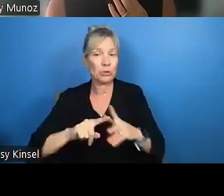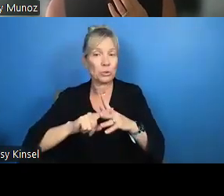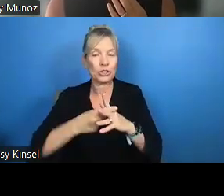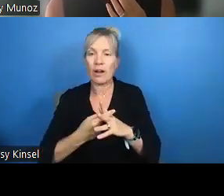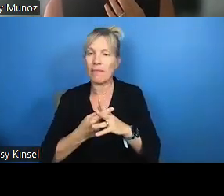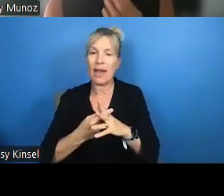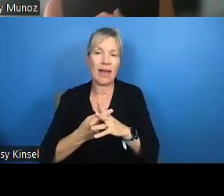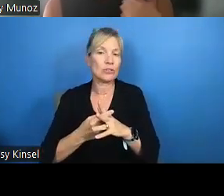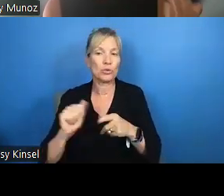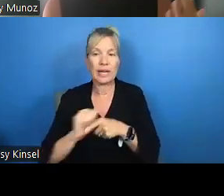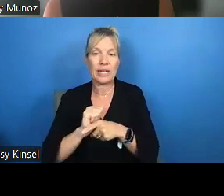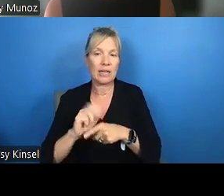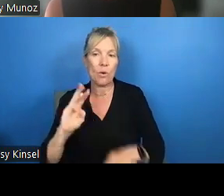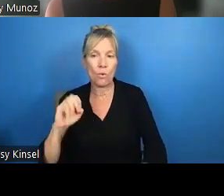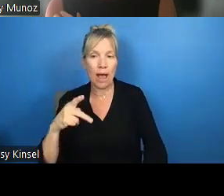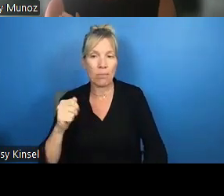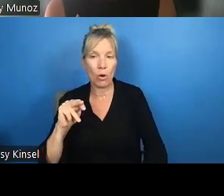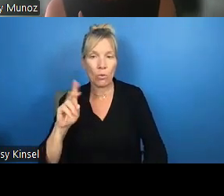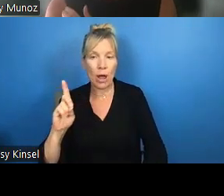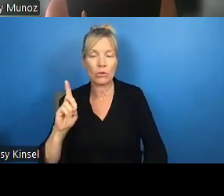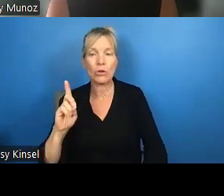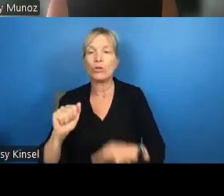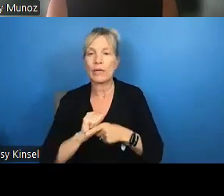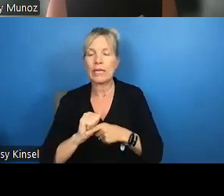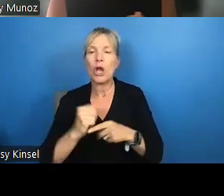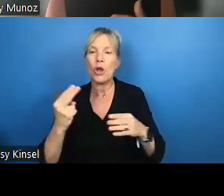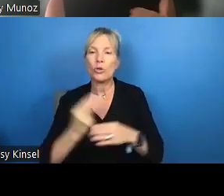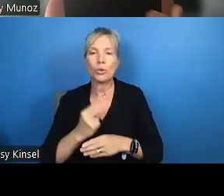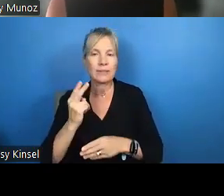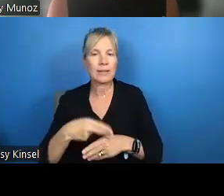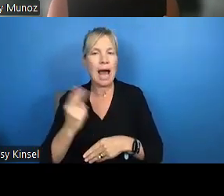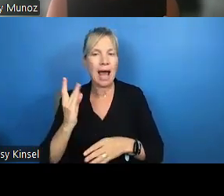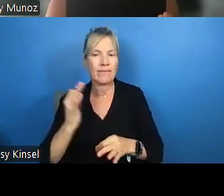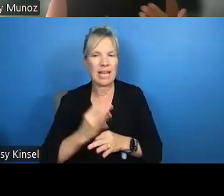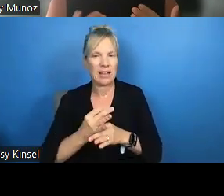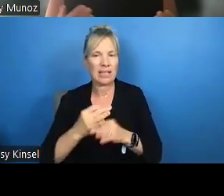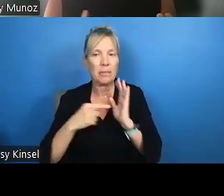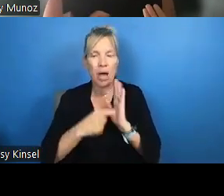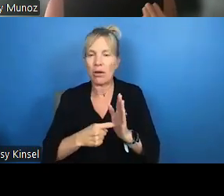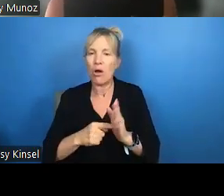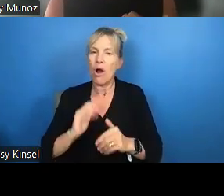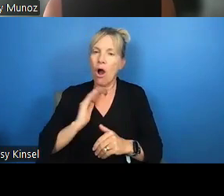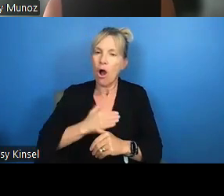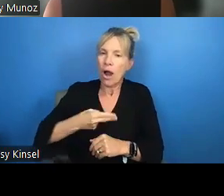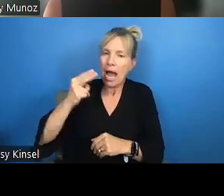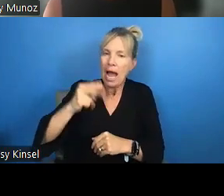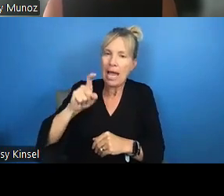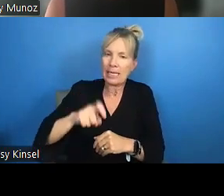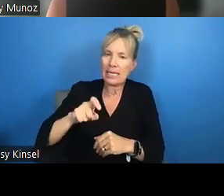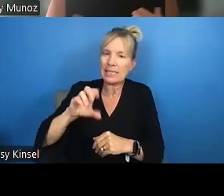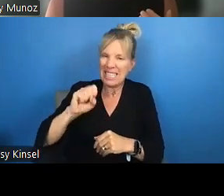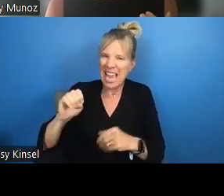wraparound training to really be utilizing the high fidelity model. Our high needs case management model has a lot